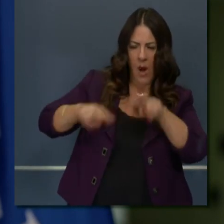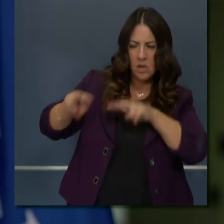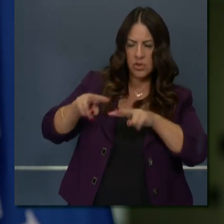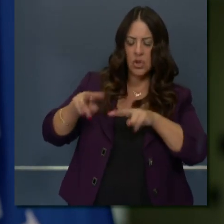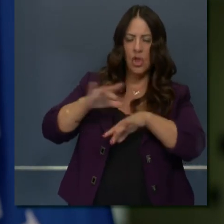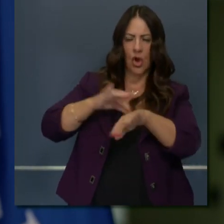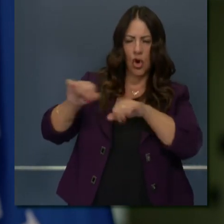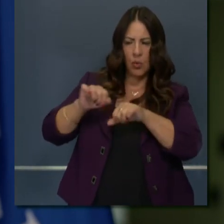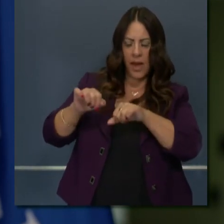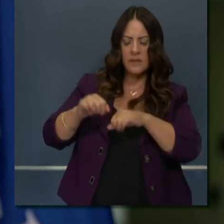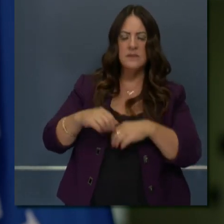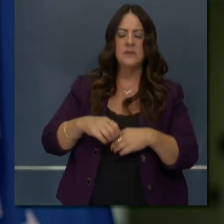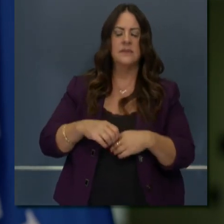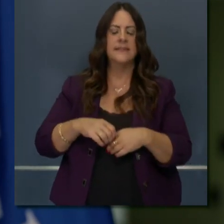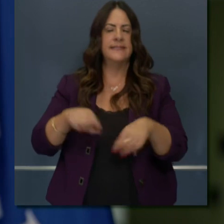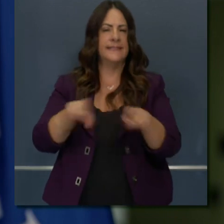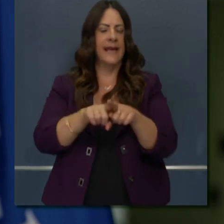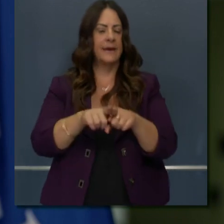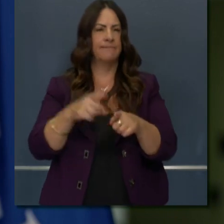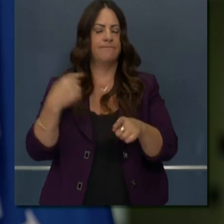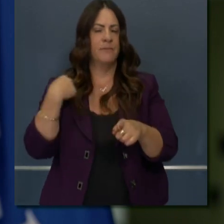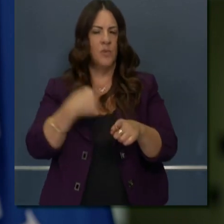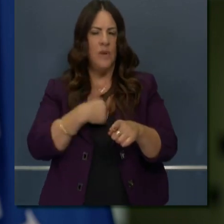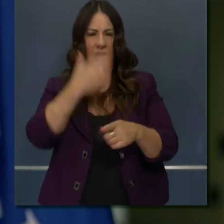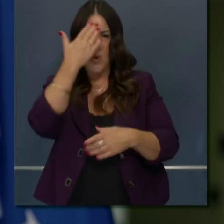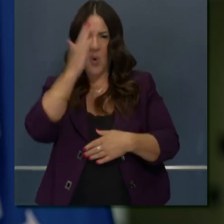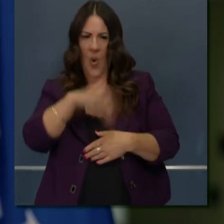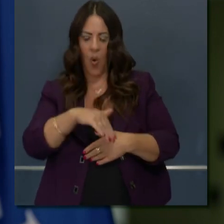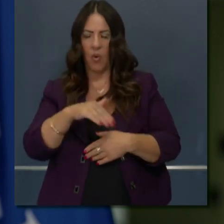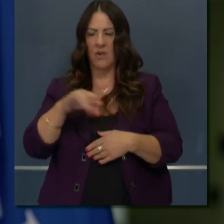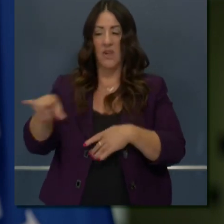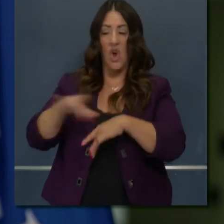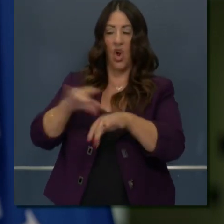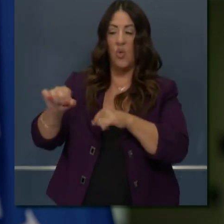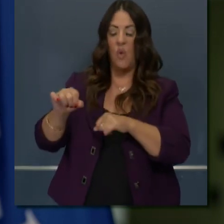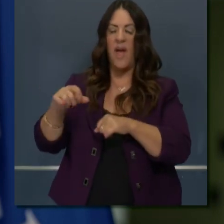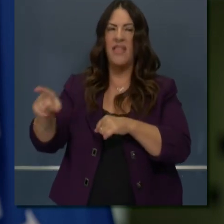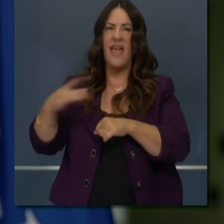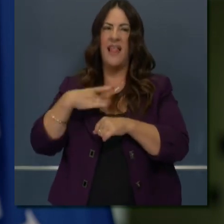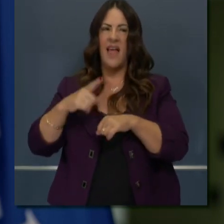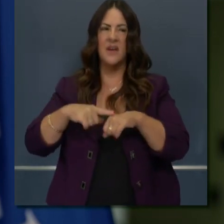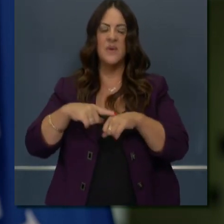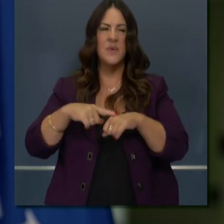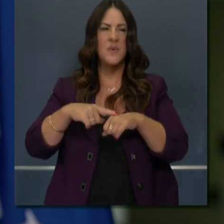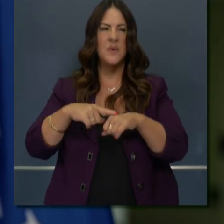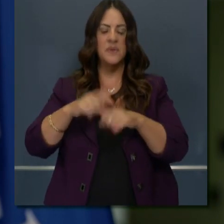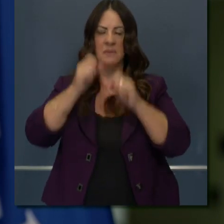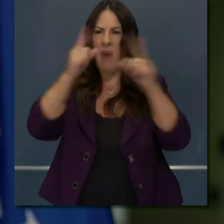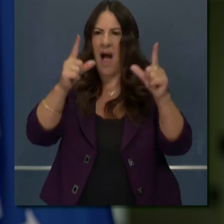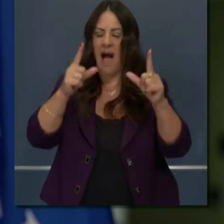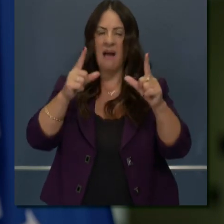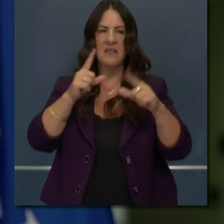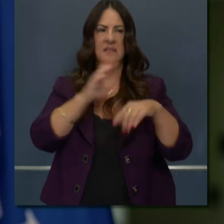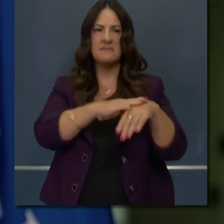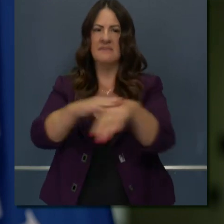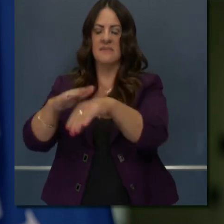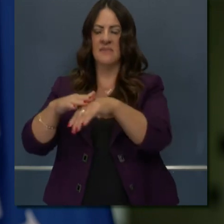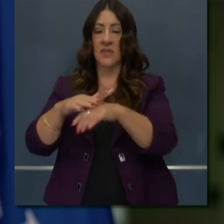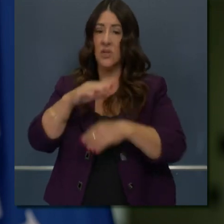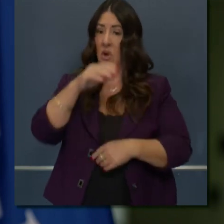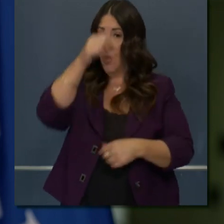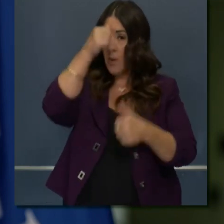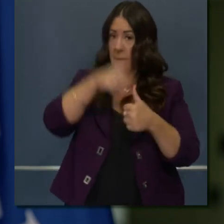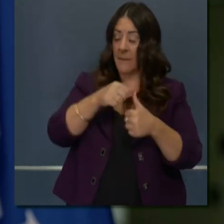it's almost like the earthquake is saying to us, don't forget about me because I'm still here. And it's true, that risk is